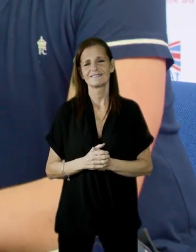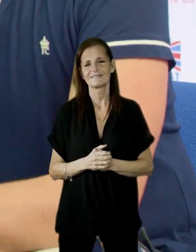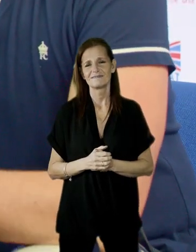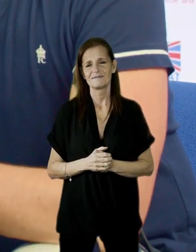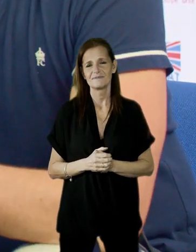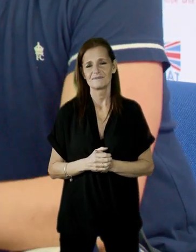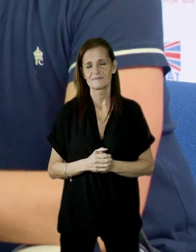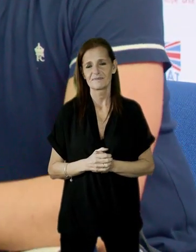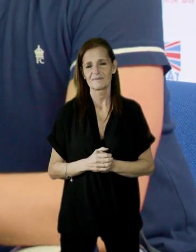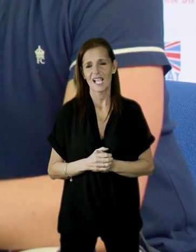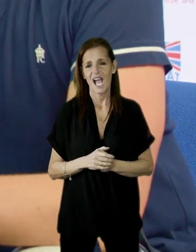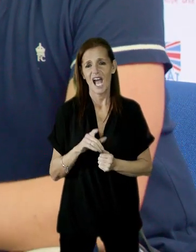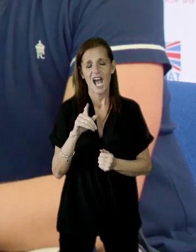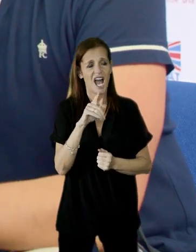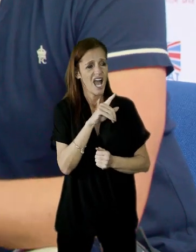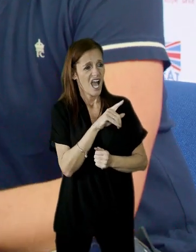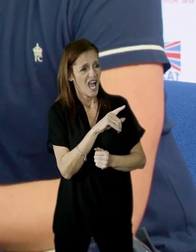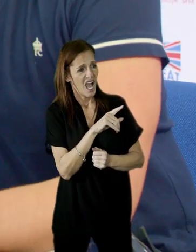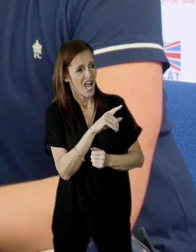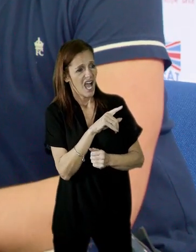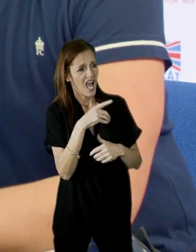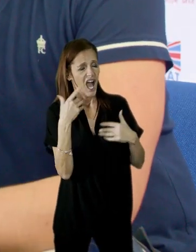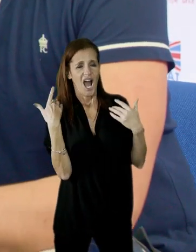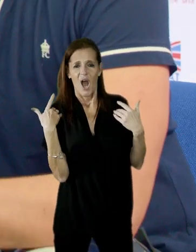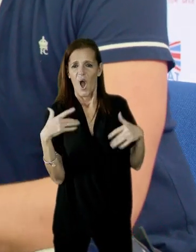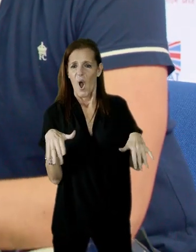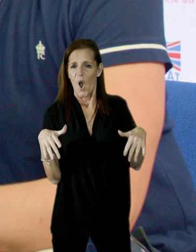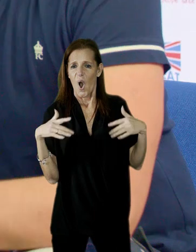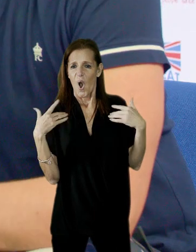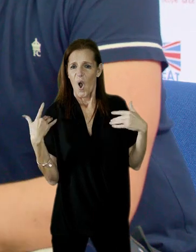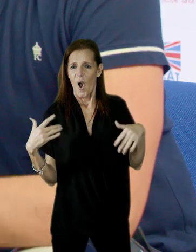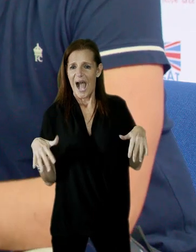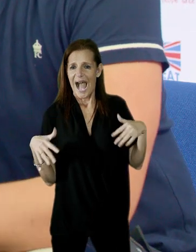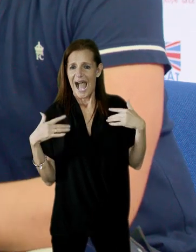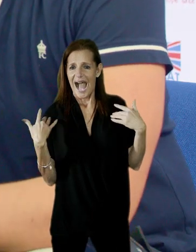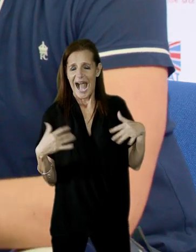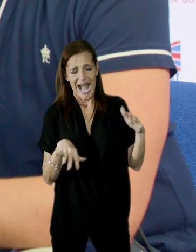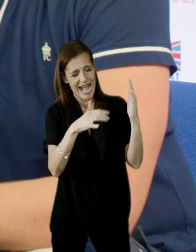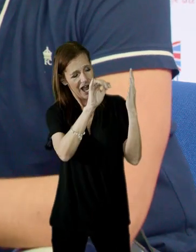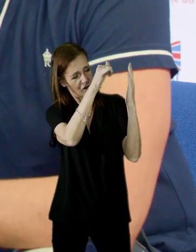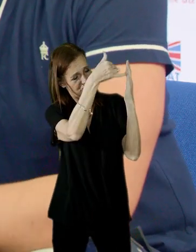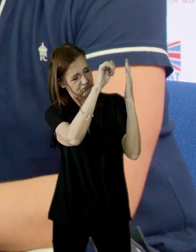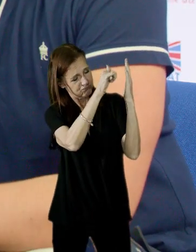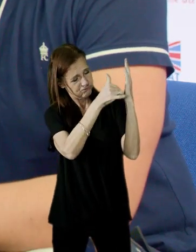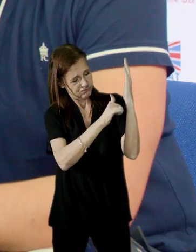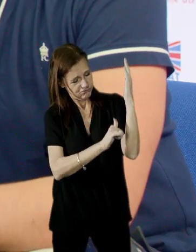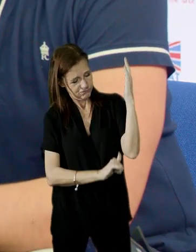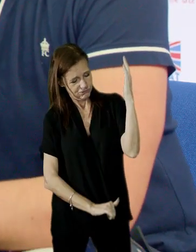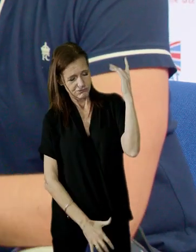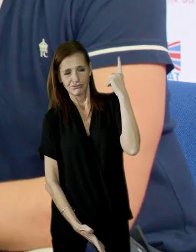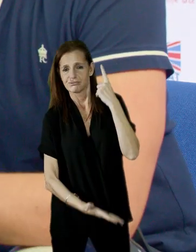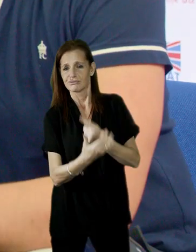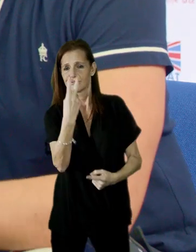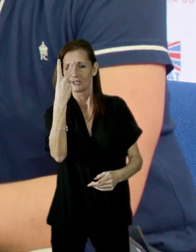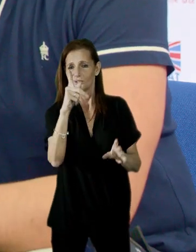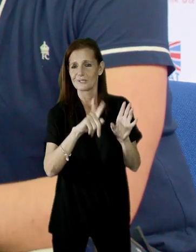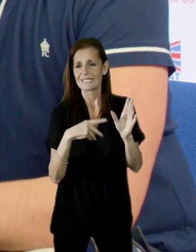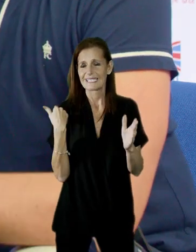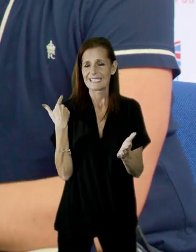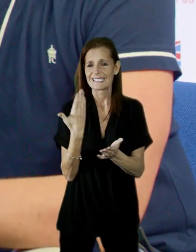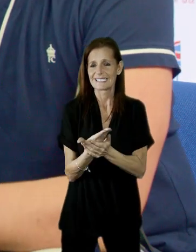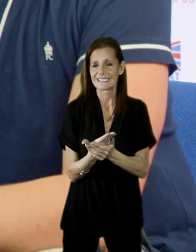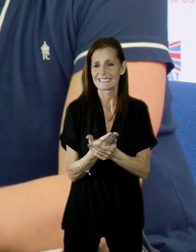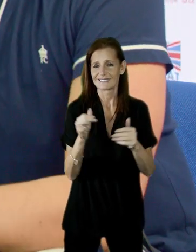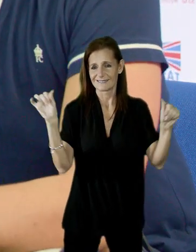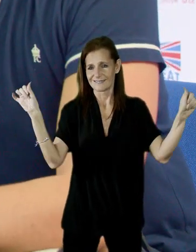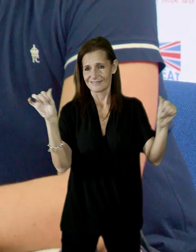That is a truly impressive list of some of the things that Access Fylde Coast has achieved in the past 2 years. Here's a short clip of